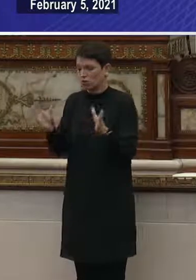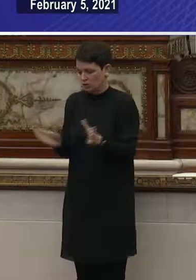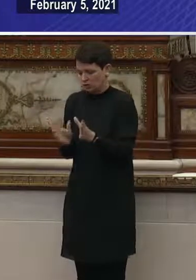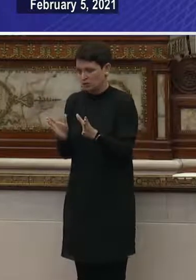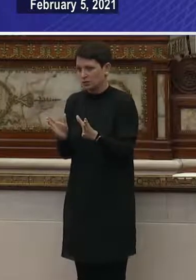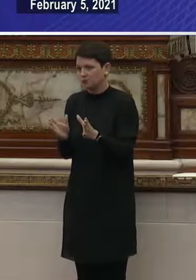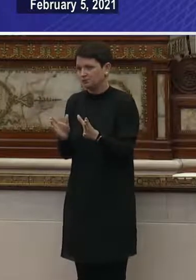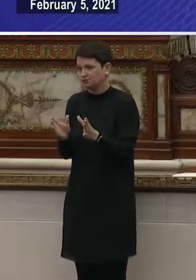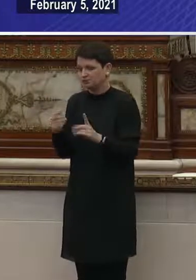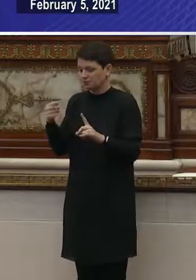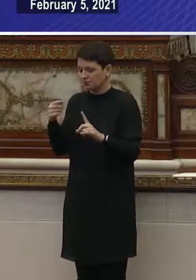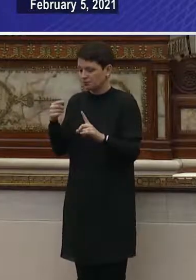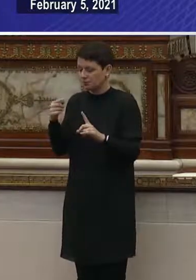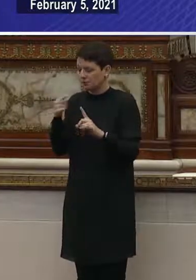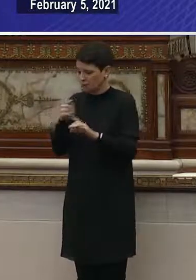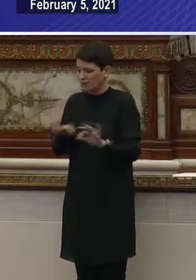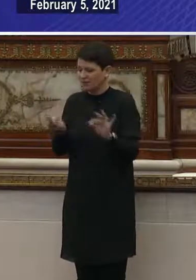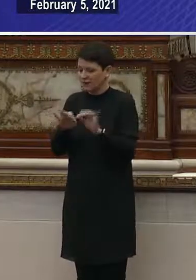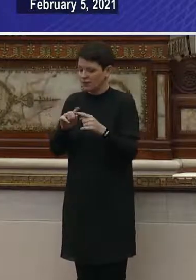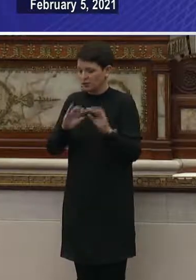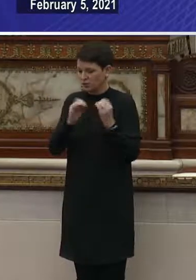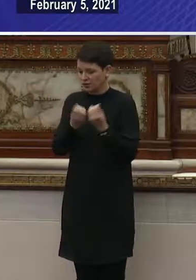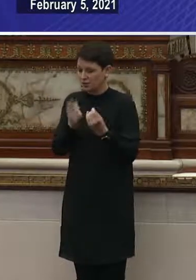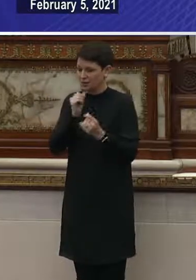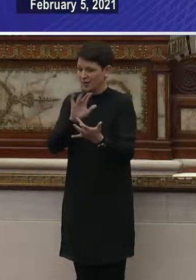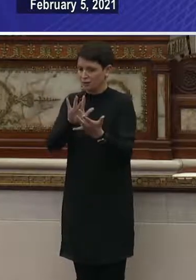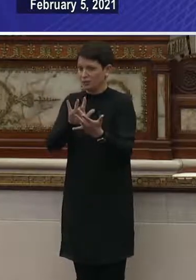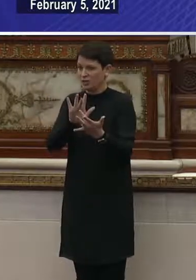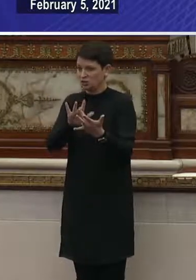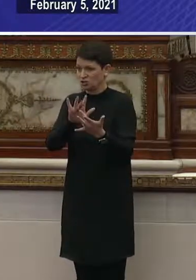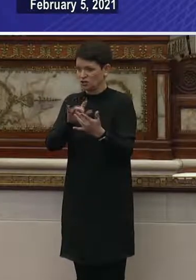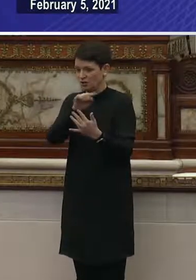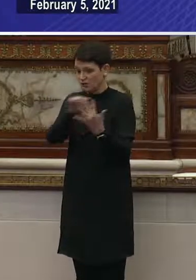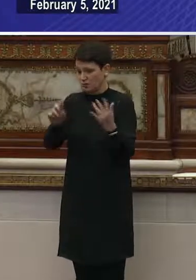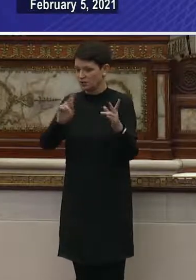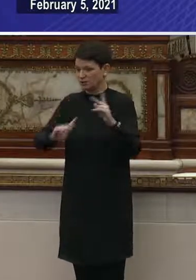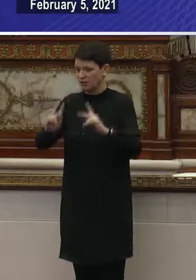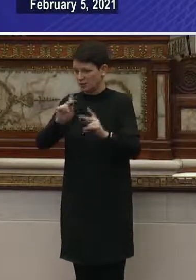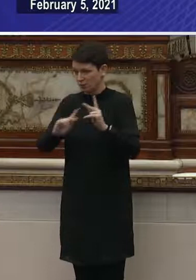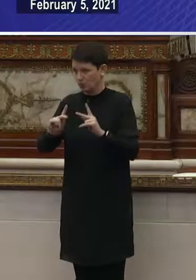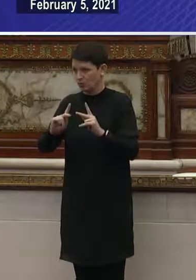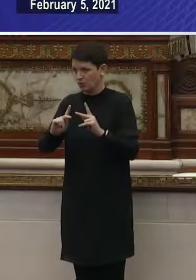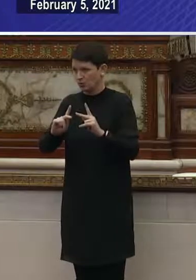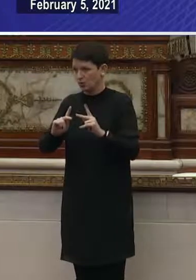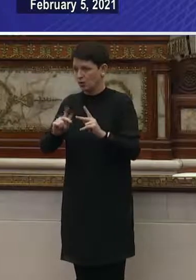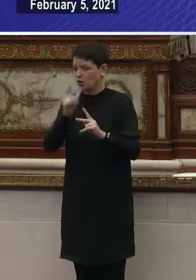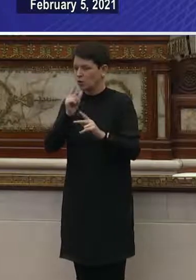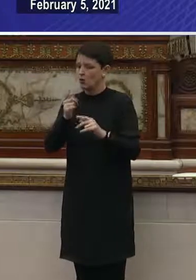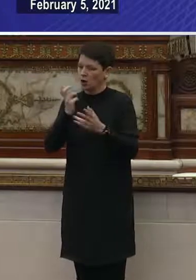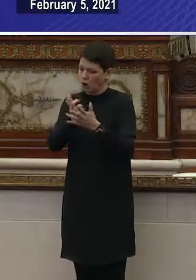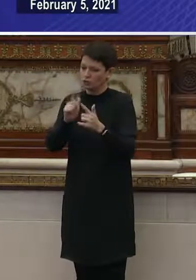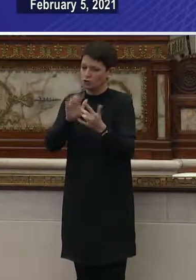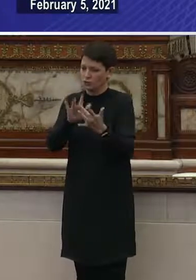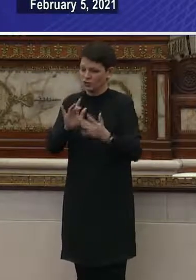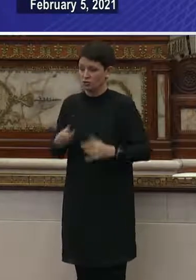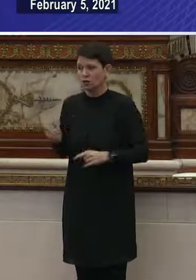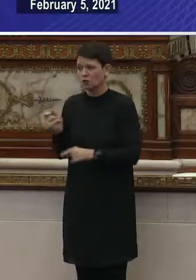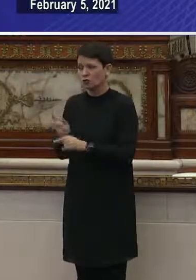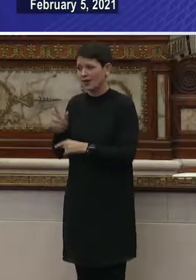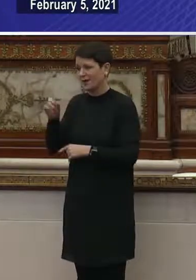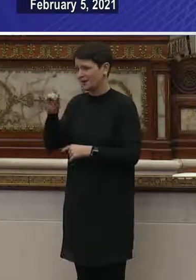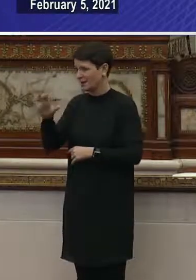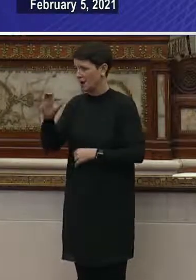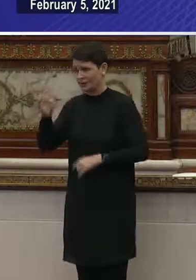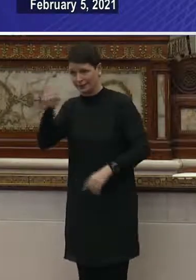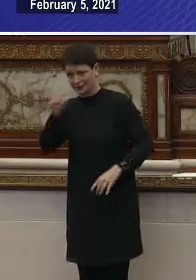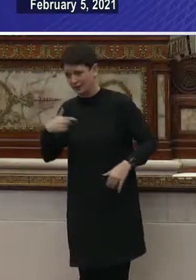and point value to organizations that can reach those folks, which I would put in the category of hard to reach. Right. And Doc, listen,